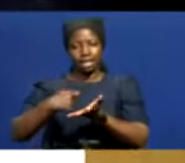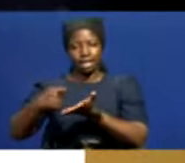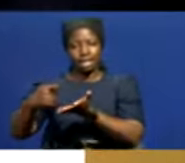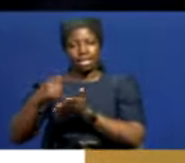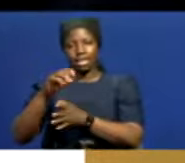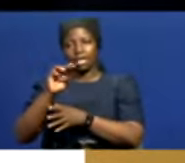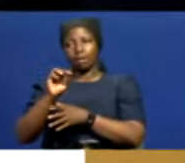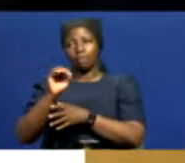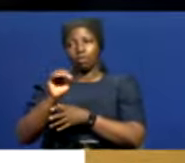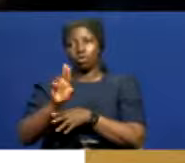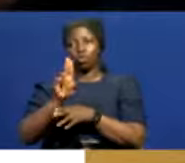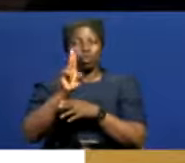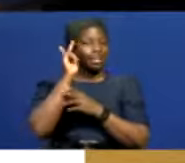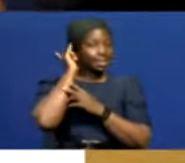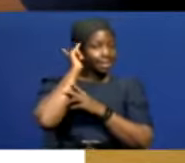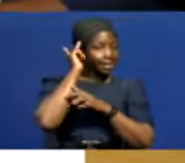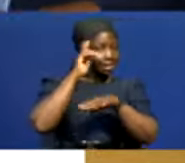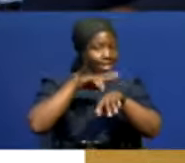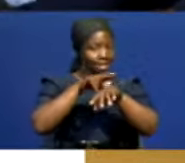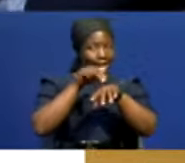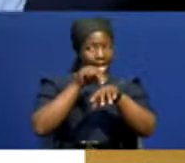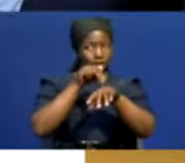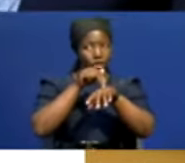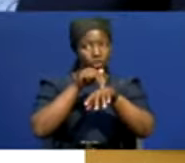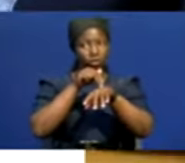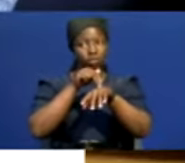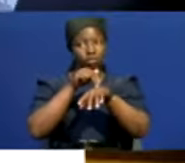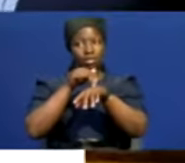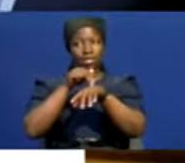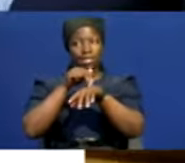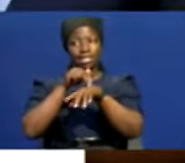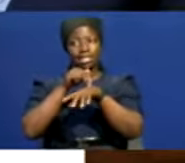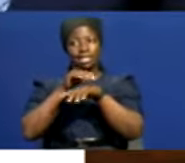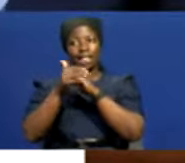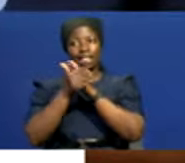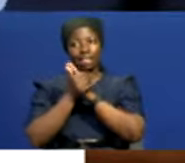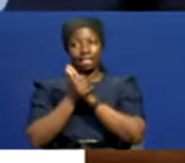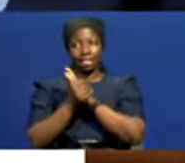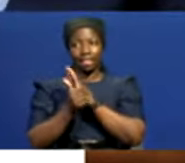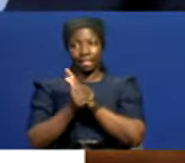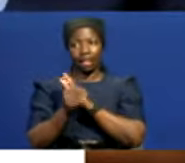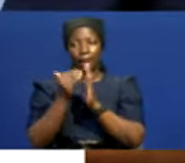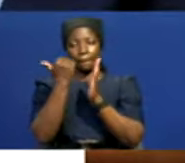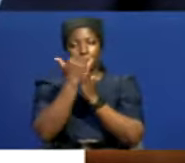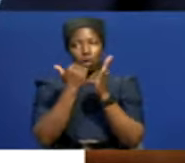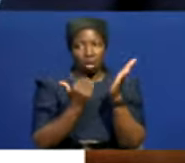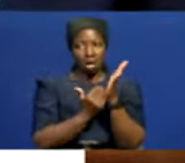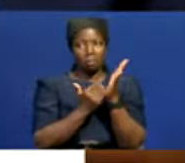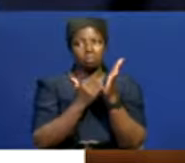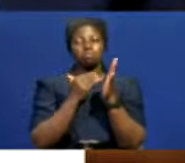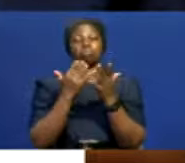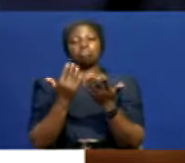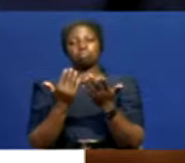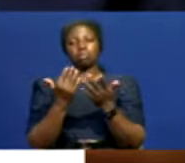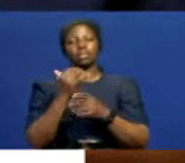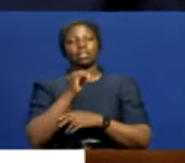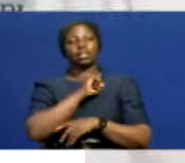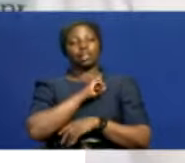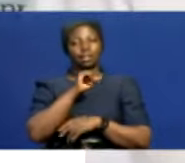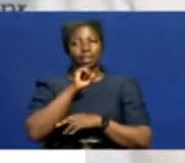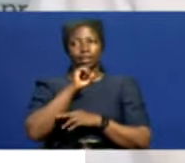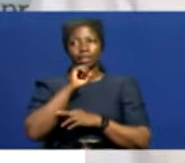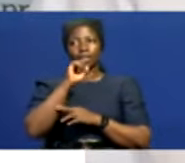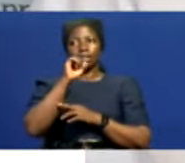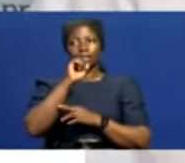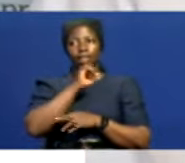KBC National Skills Initiative for Africa project at Jogo House, Principal Secretary, State Department for Technical, Vocational